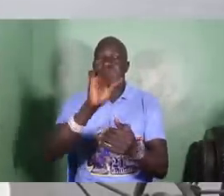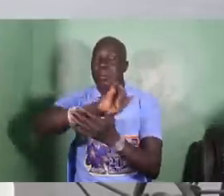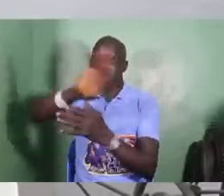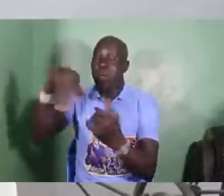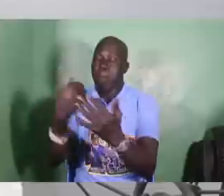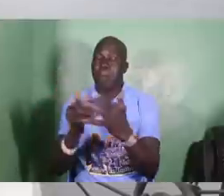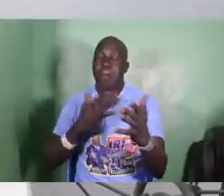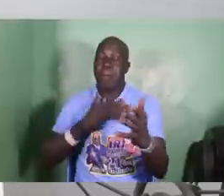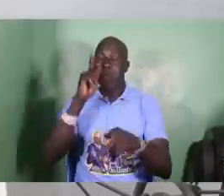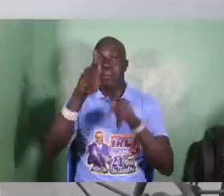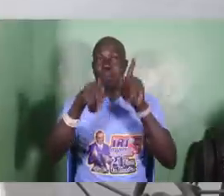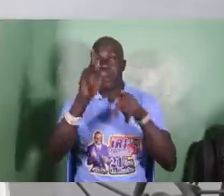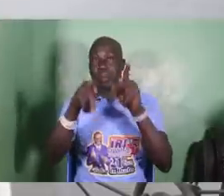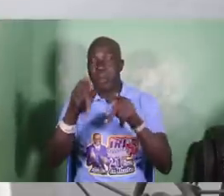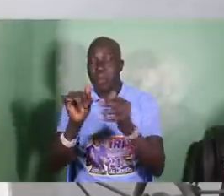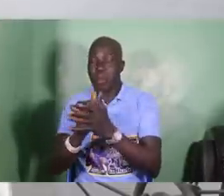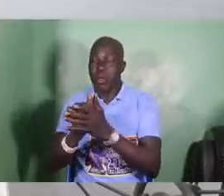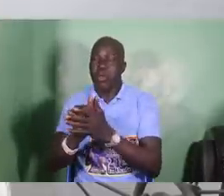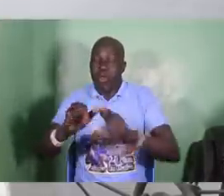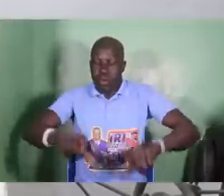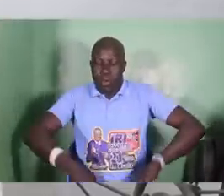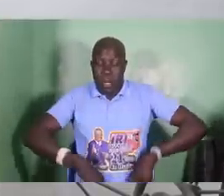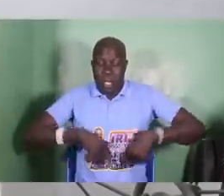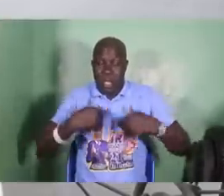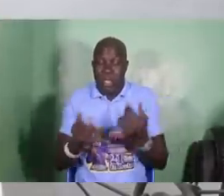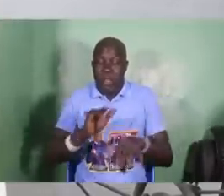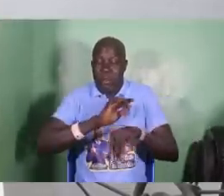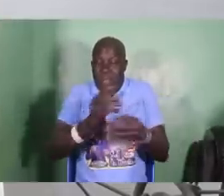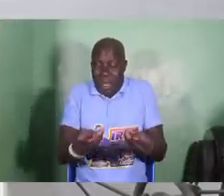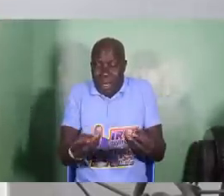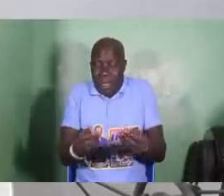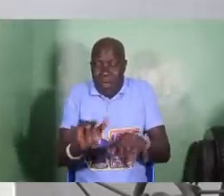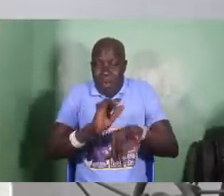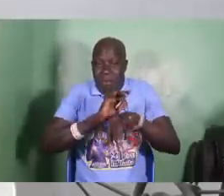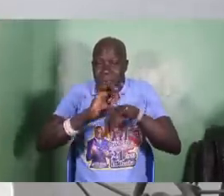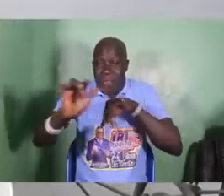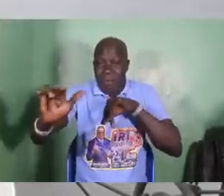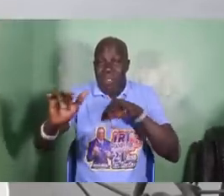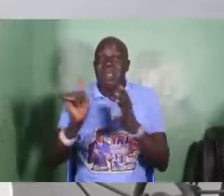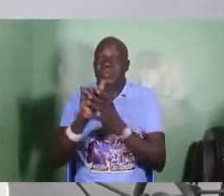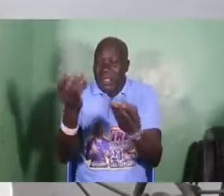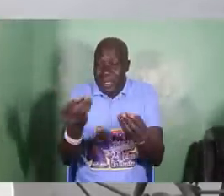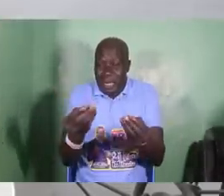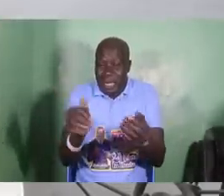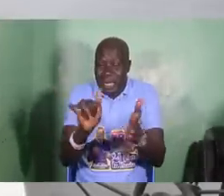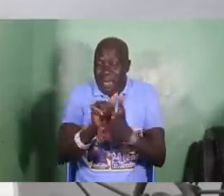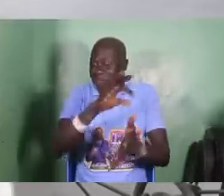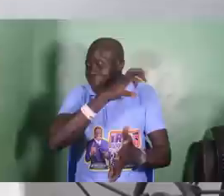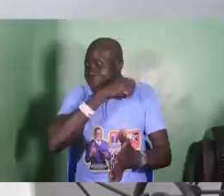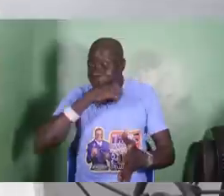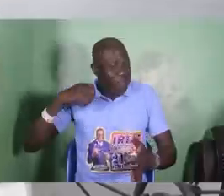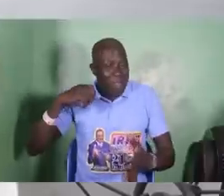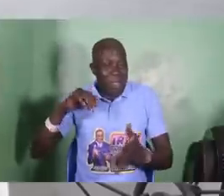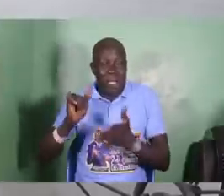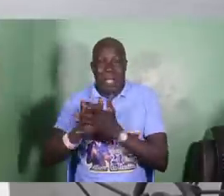majority of his people are living in the land of desert. The land that has become